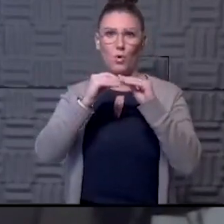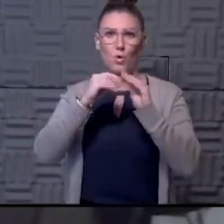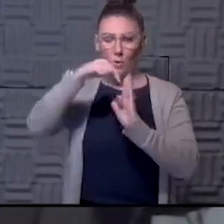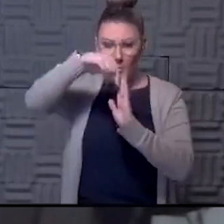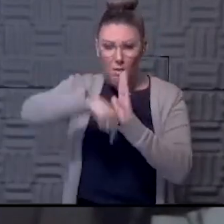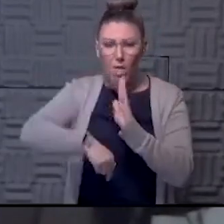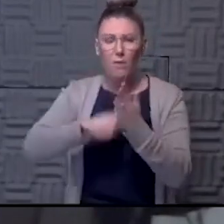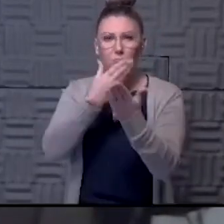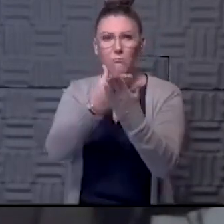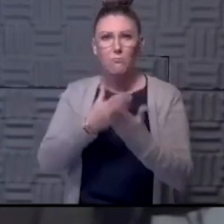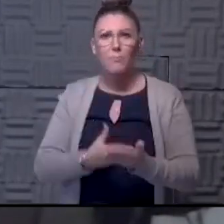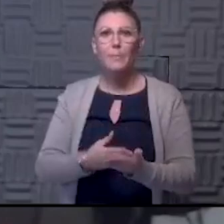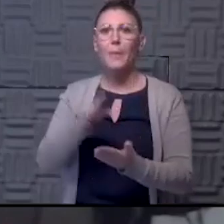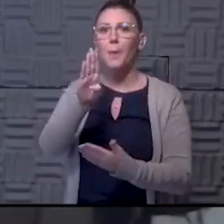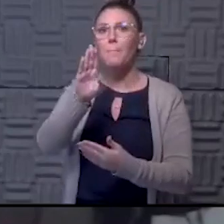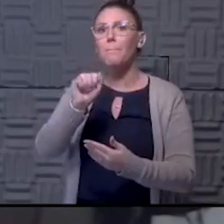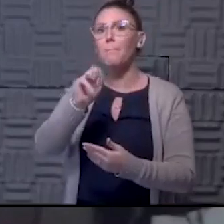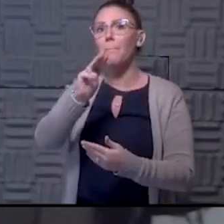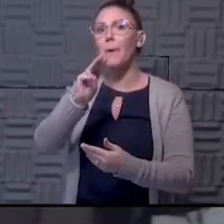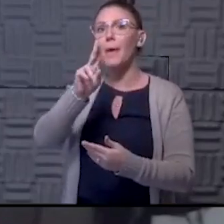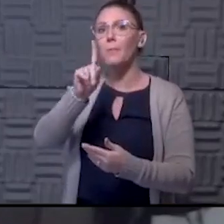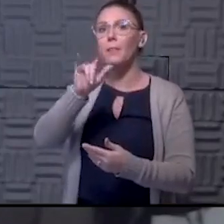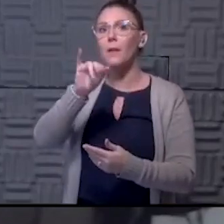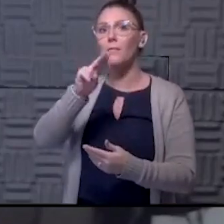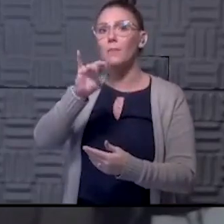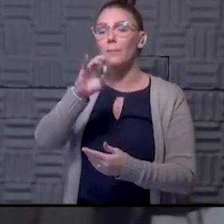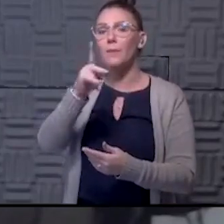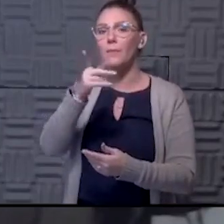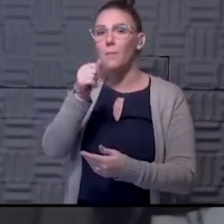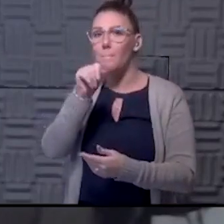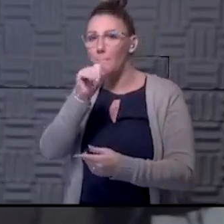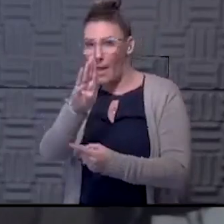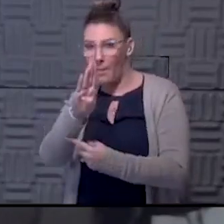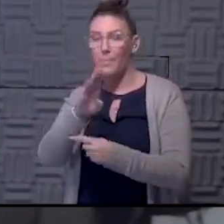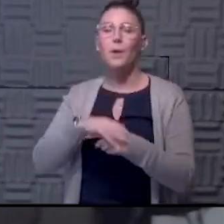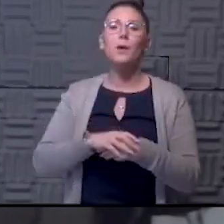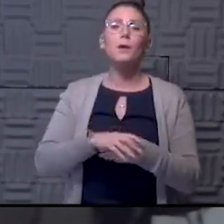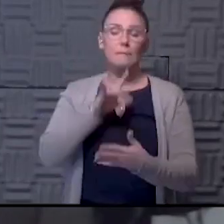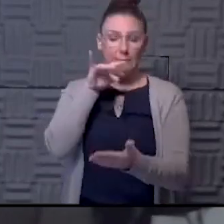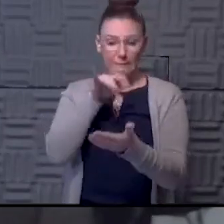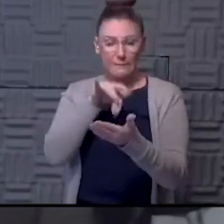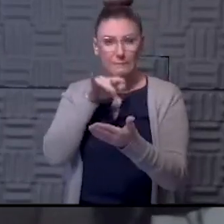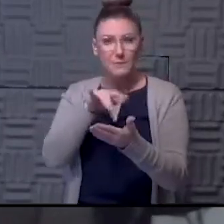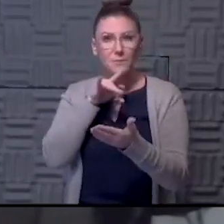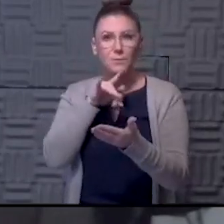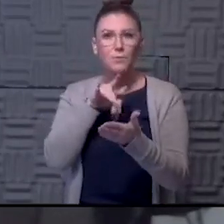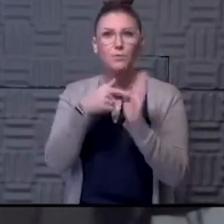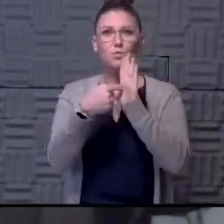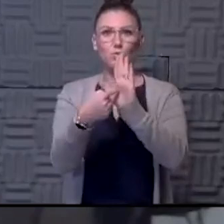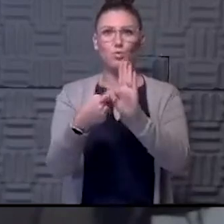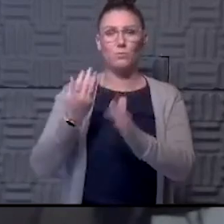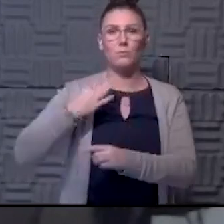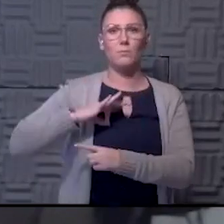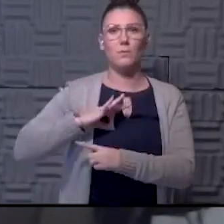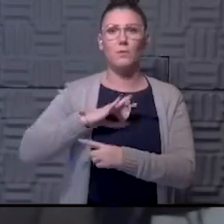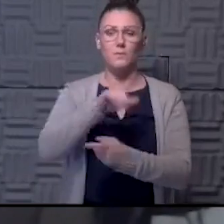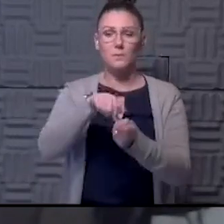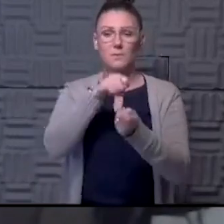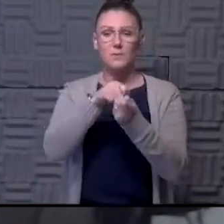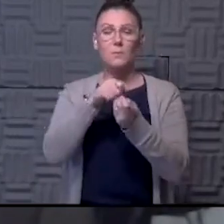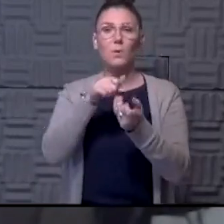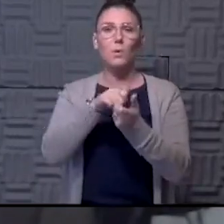the bamlanivimab, but the studies do show some benefit, particularly in